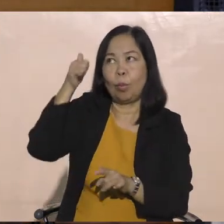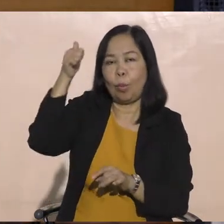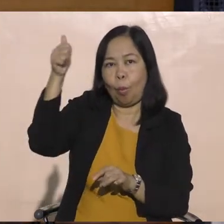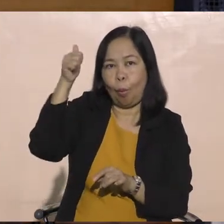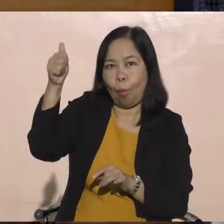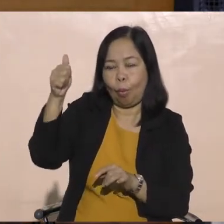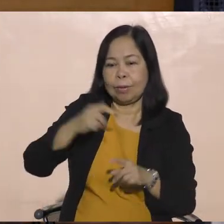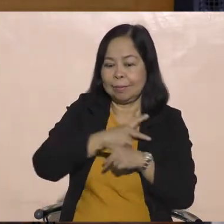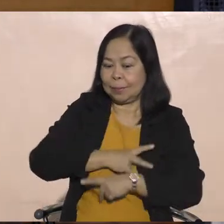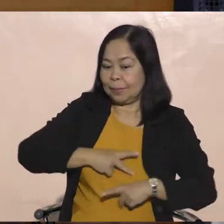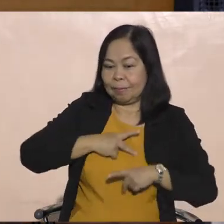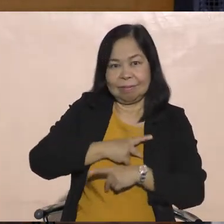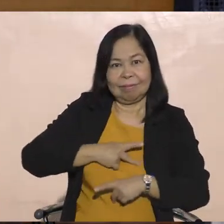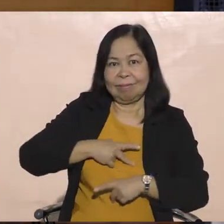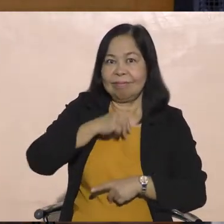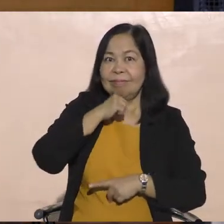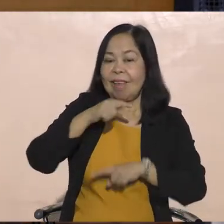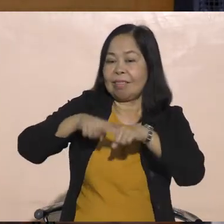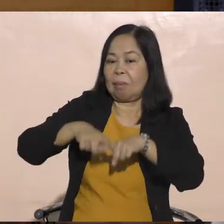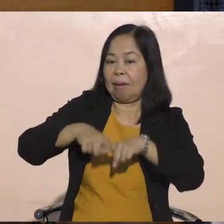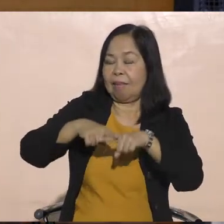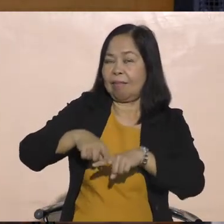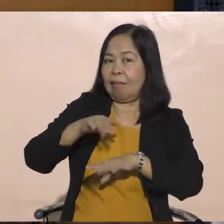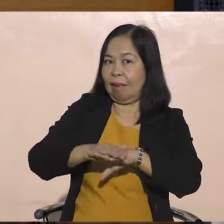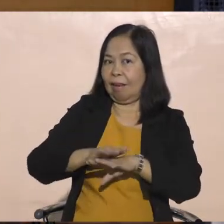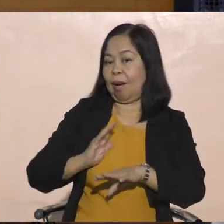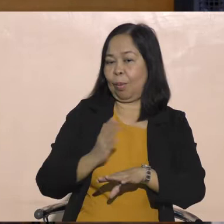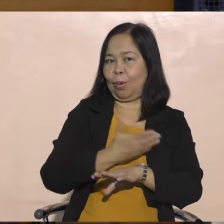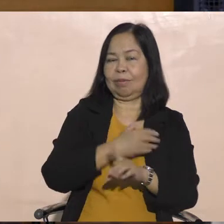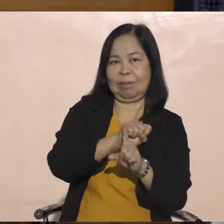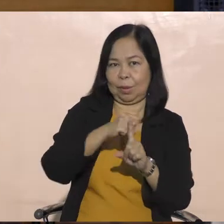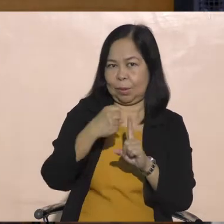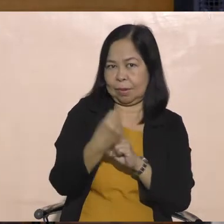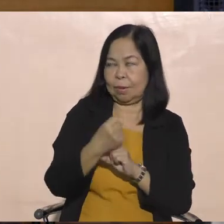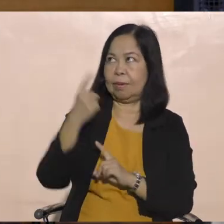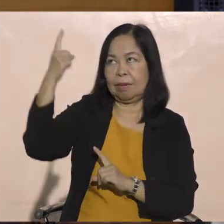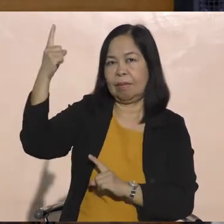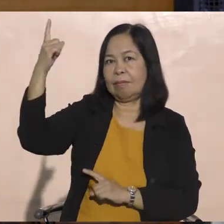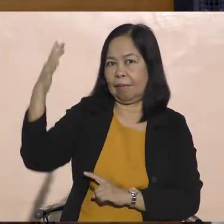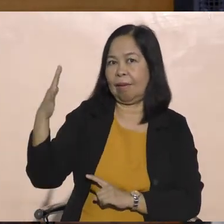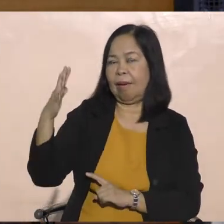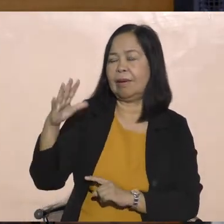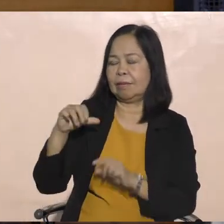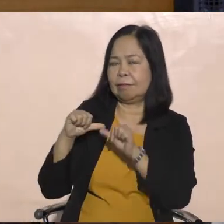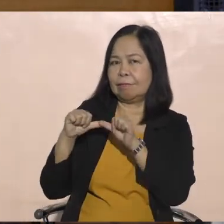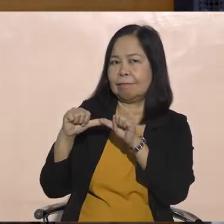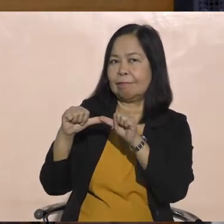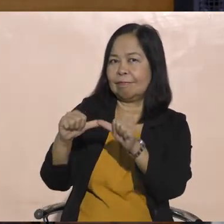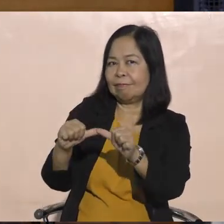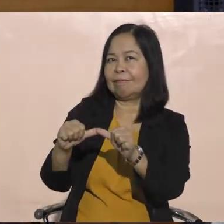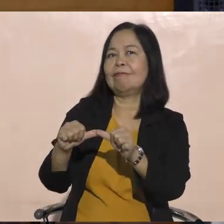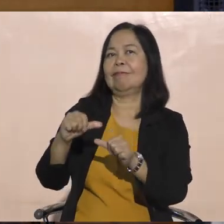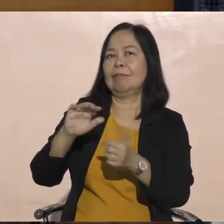is not influenced by our situation. Amen. Hallelujah. He is God and He will